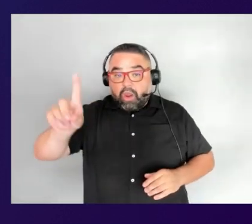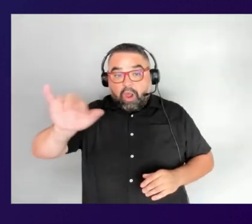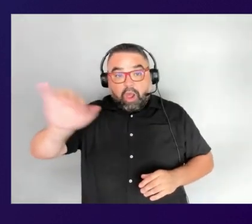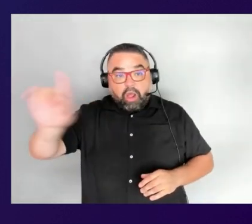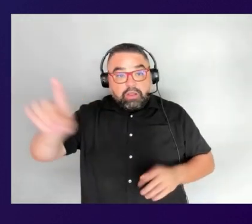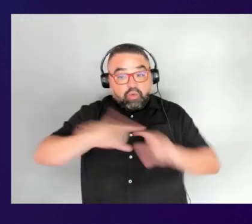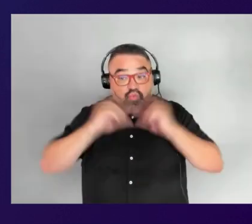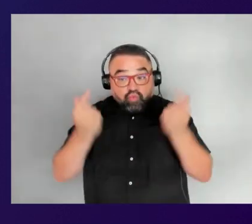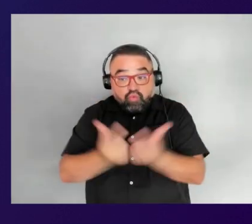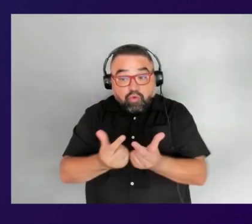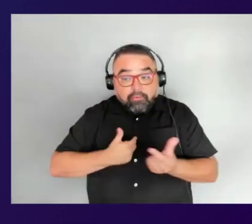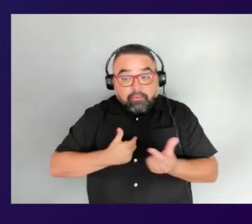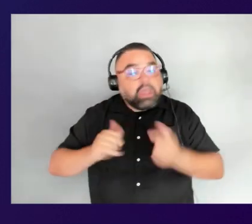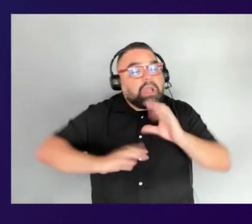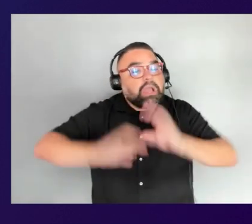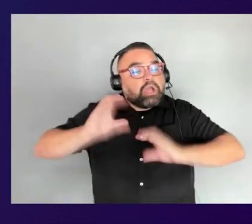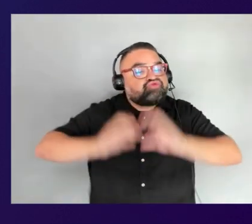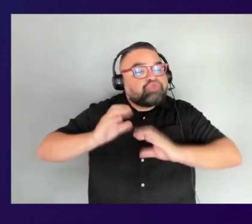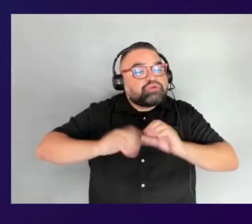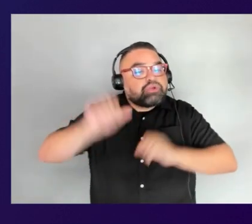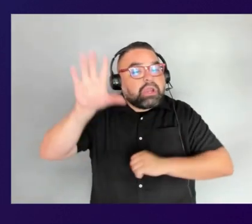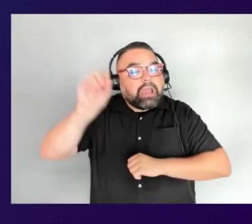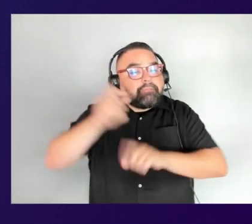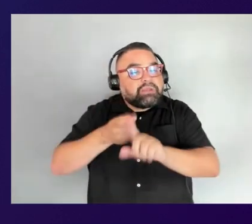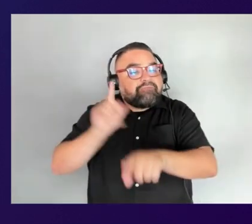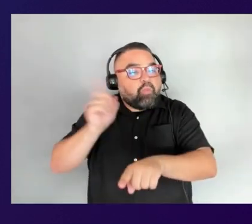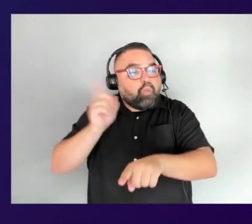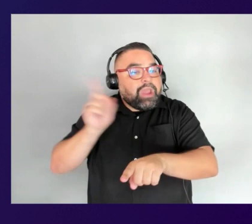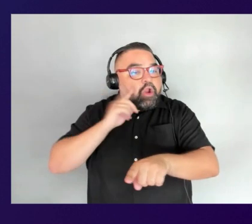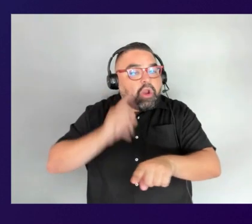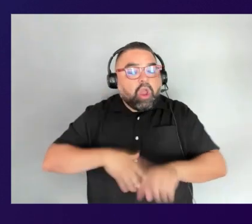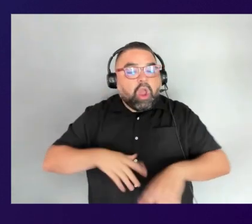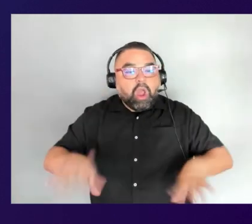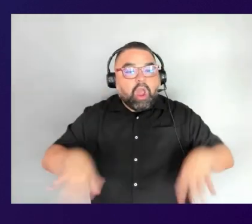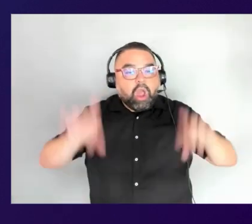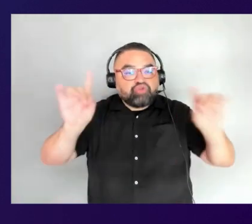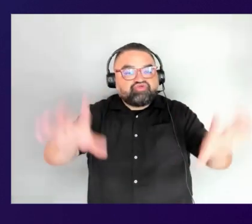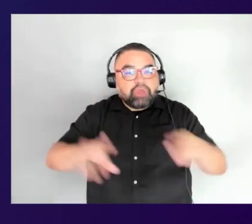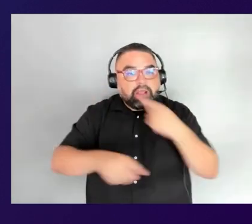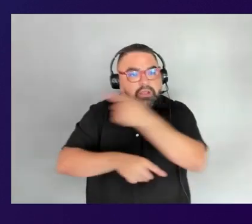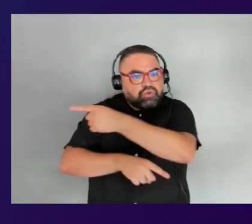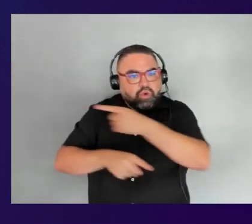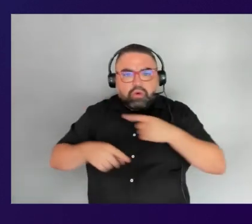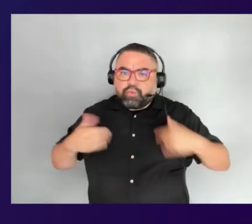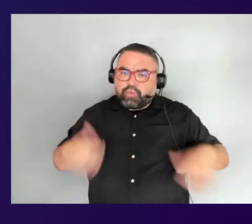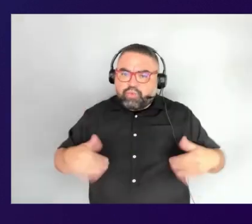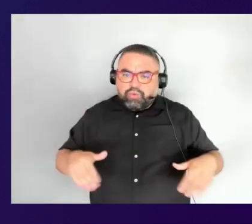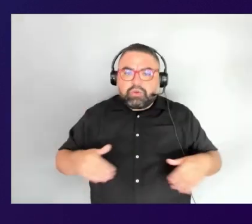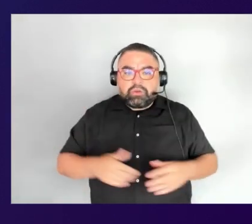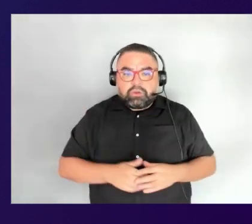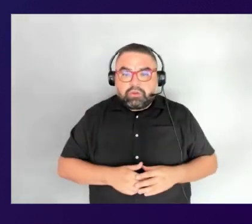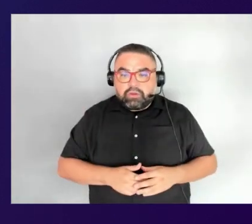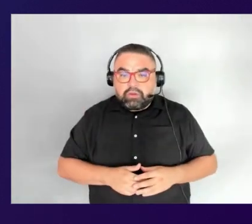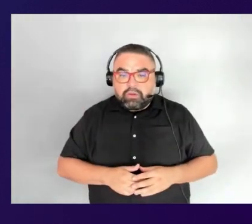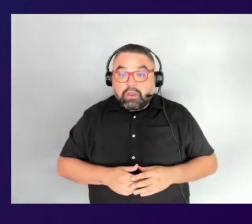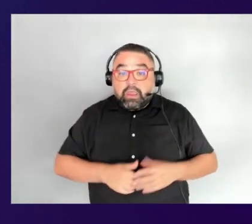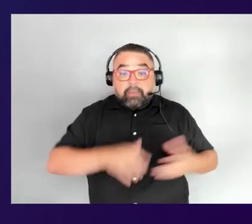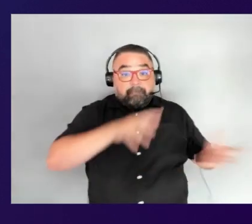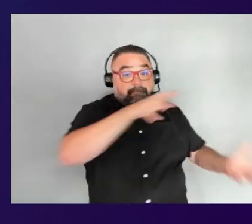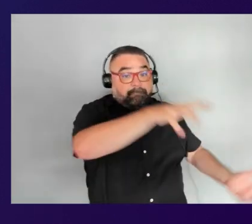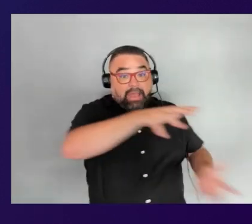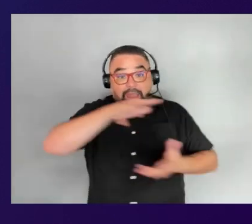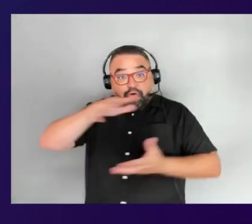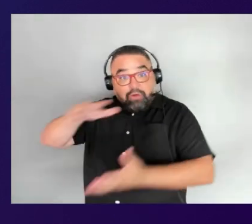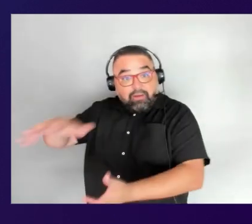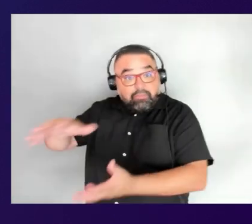out of Australia, and they have over 90 mission-critical business applications that they had stored in their migration from on-prem to